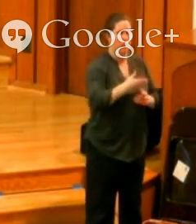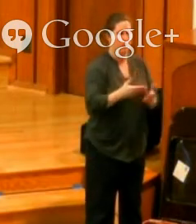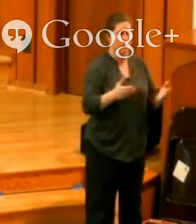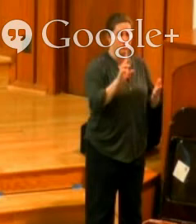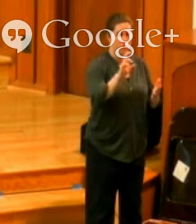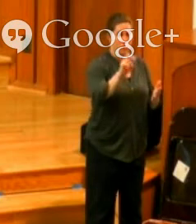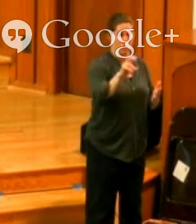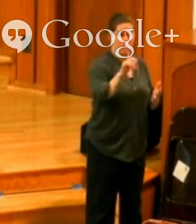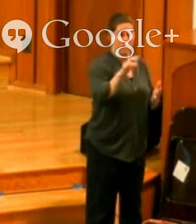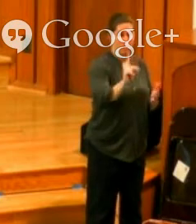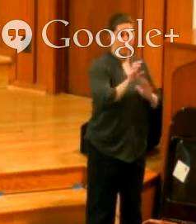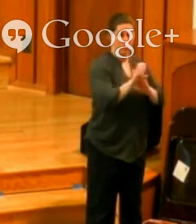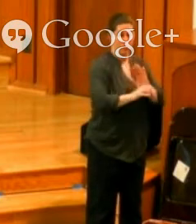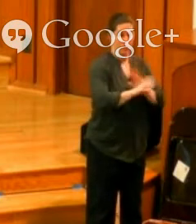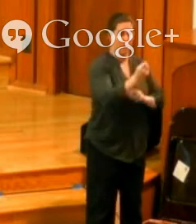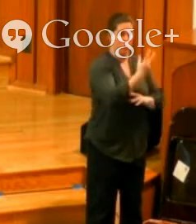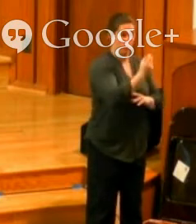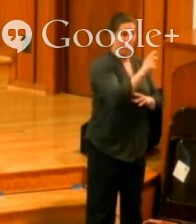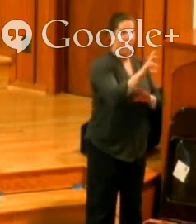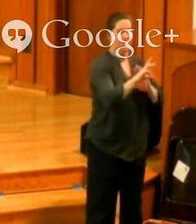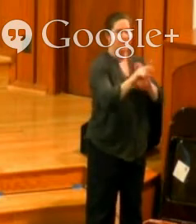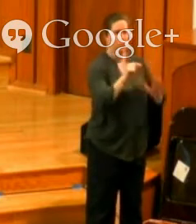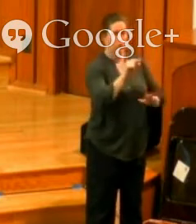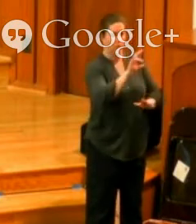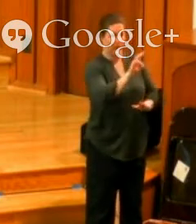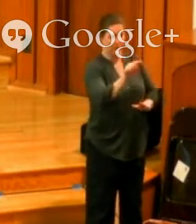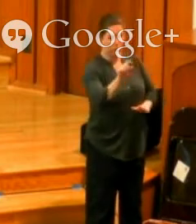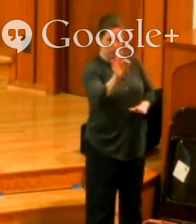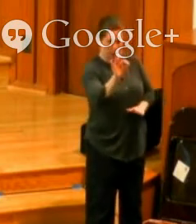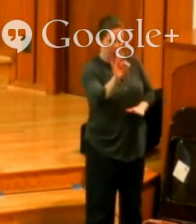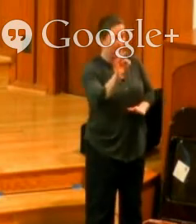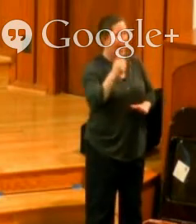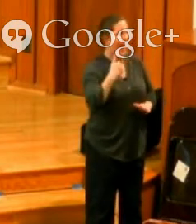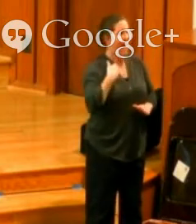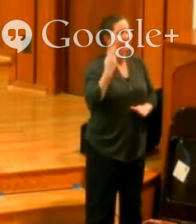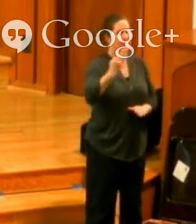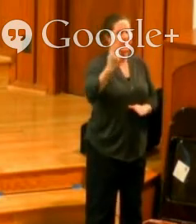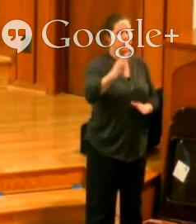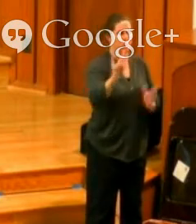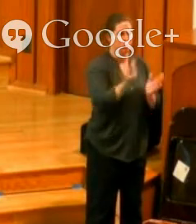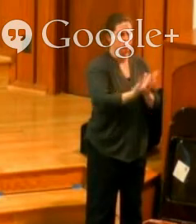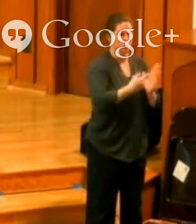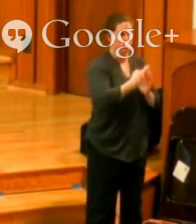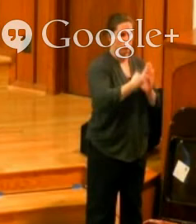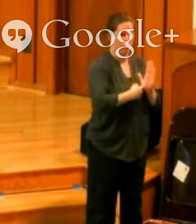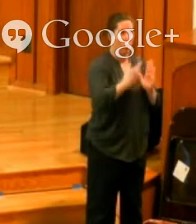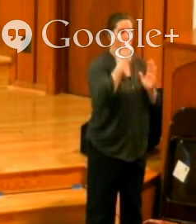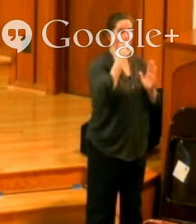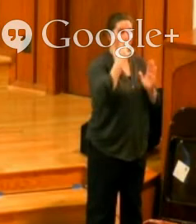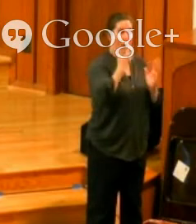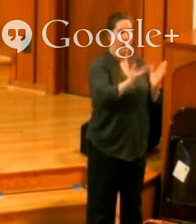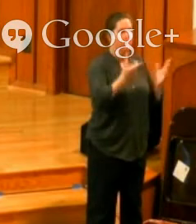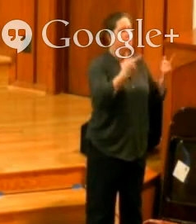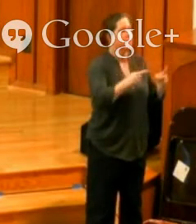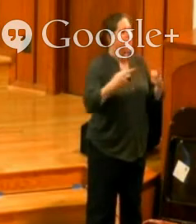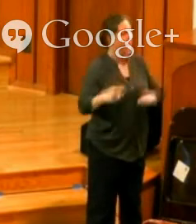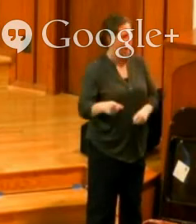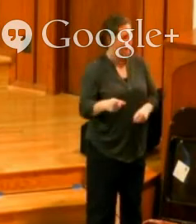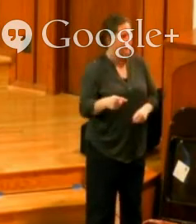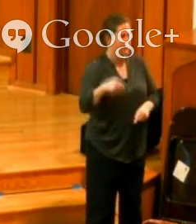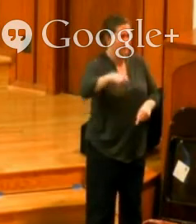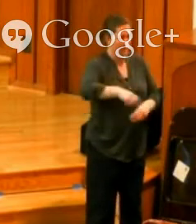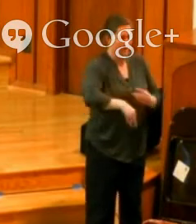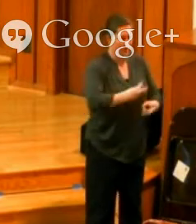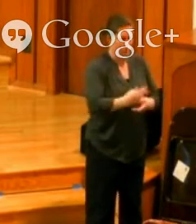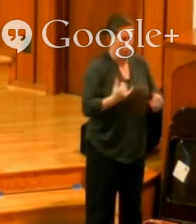chapter 12, verse 7 to 9, gives us some historical context as to why the things happen the way they do in the world today. Why